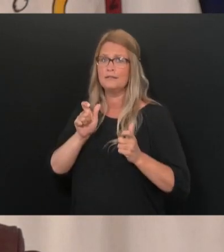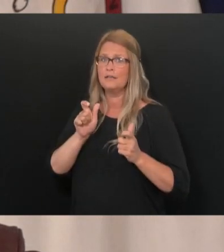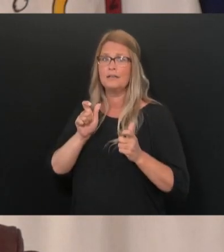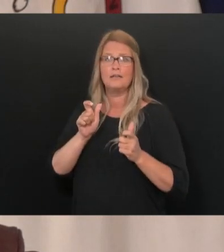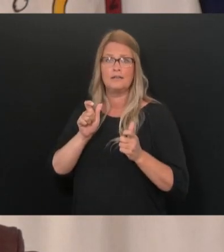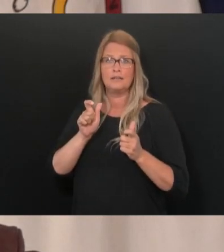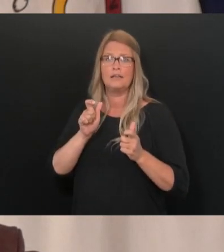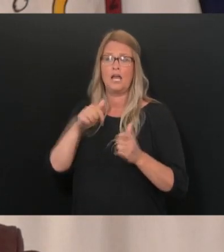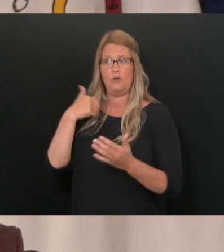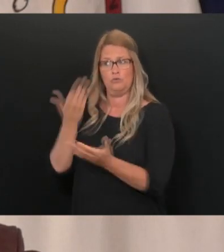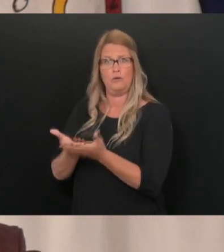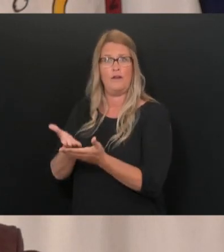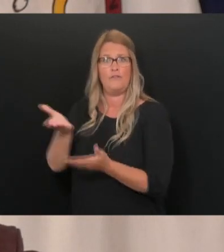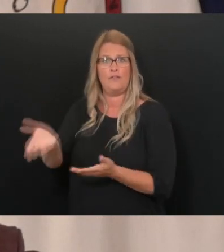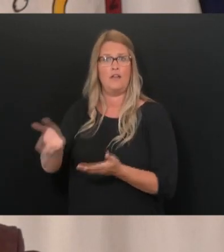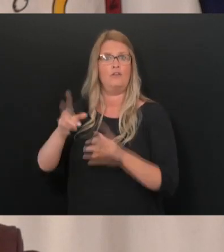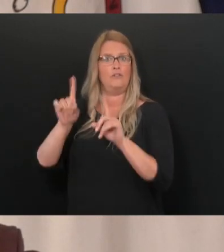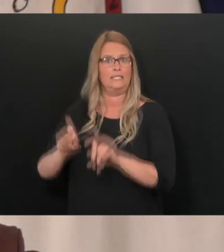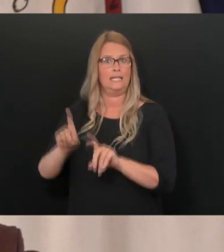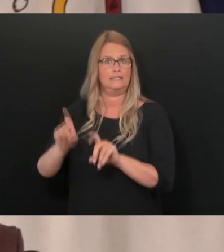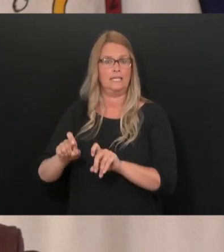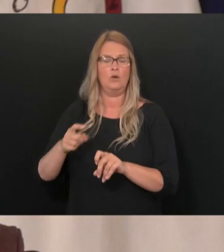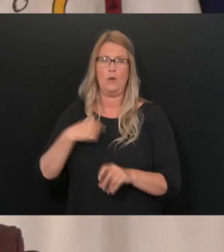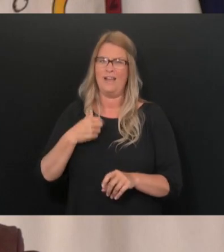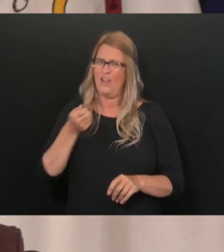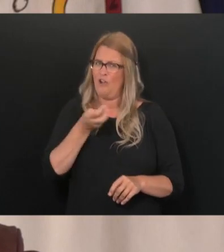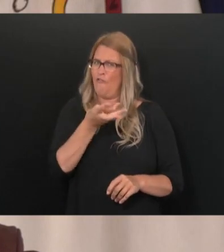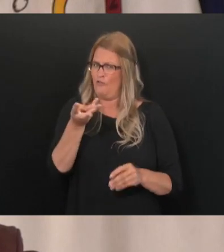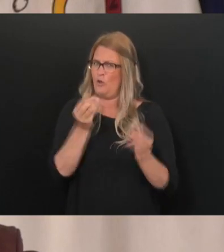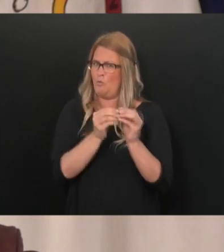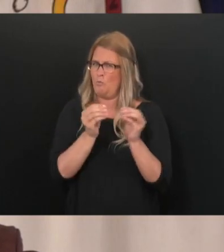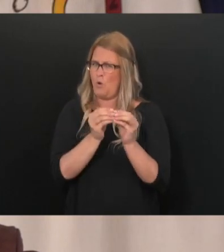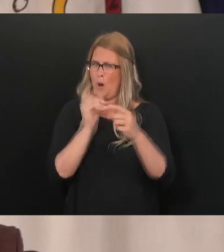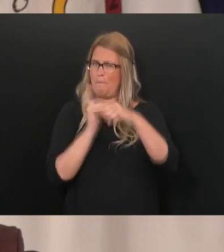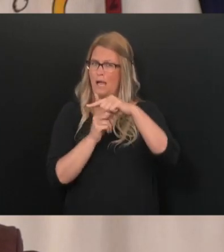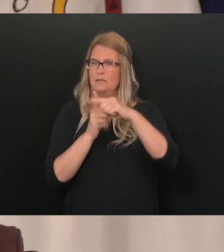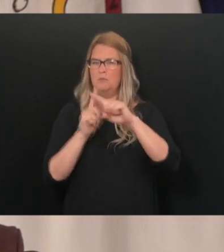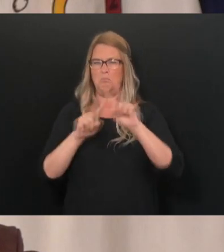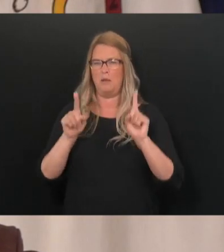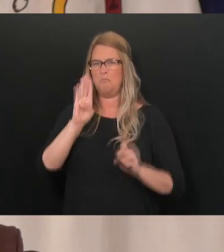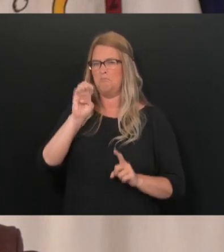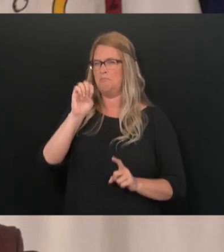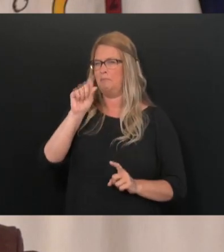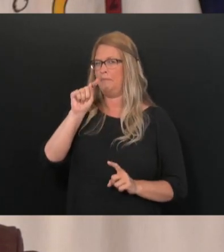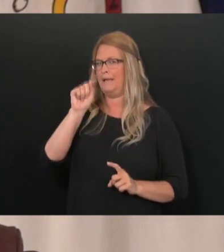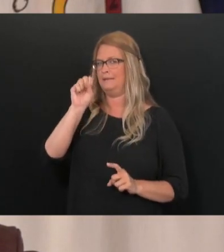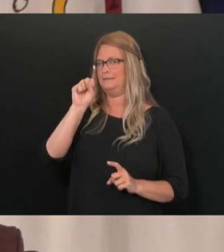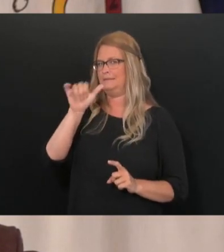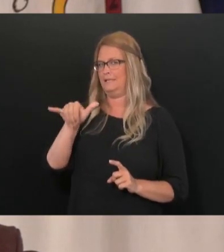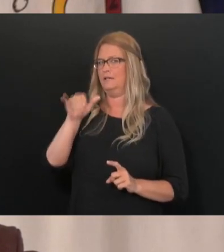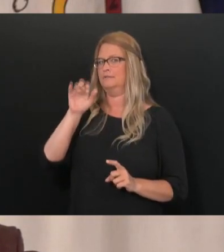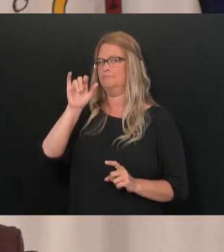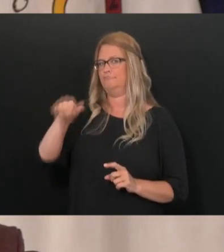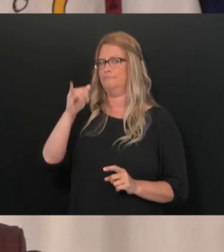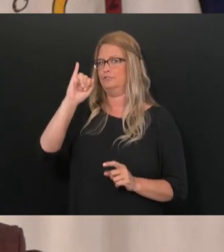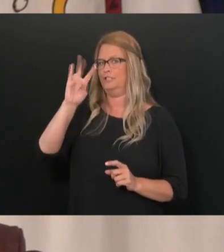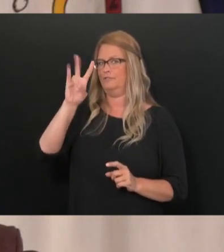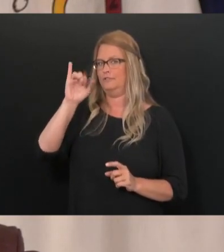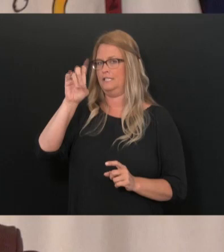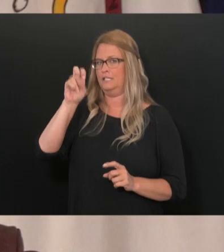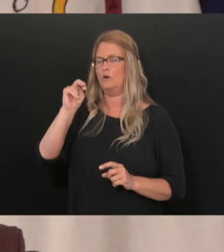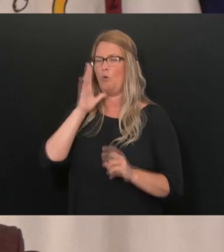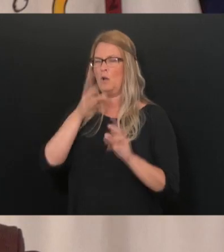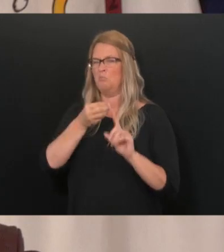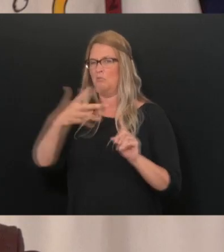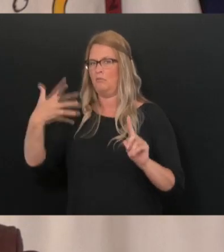got a couple more positives, and Betsy Jivenden will get into that in just a few minutes. Is that correct?